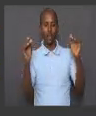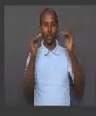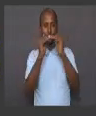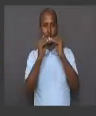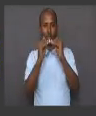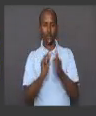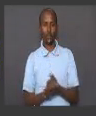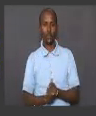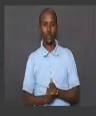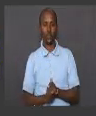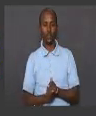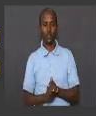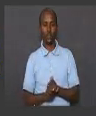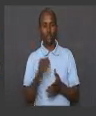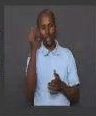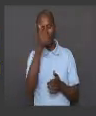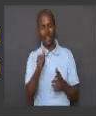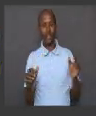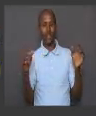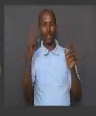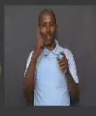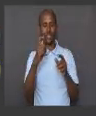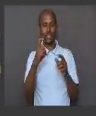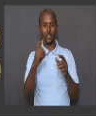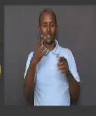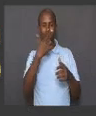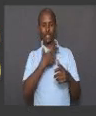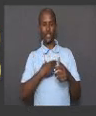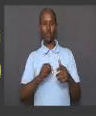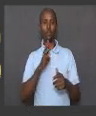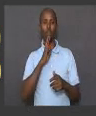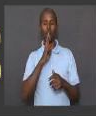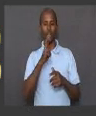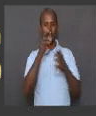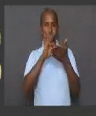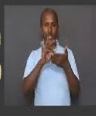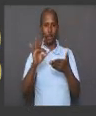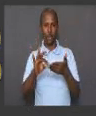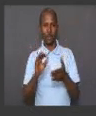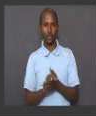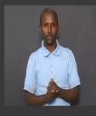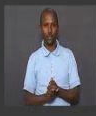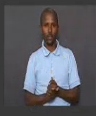equal for any x in the set of real numbers.